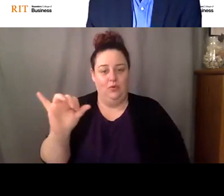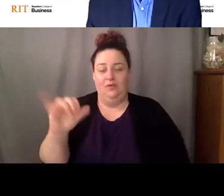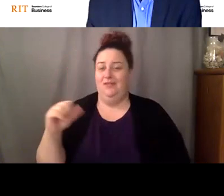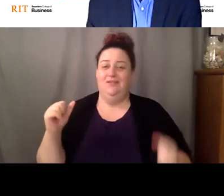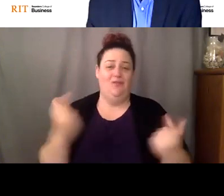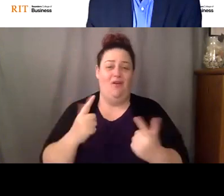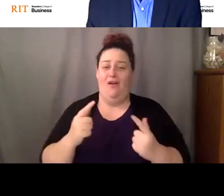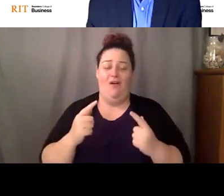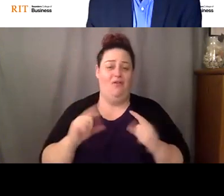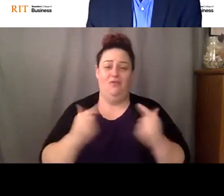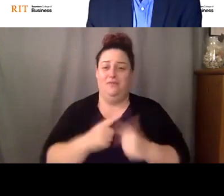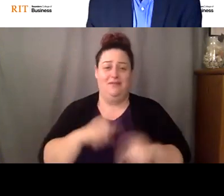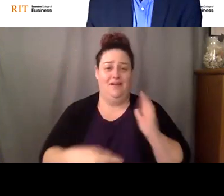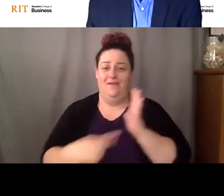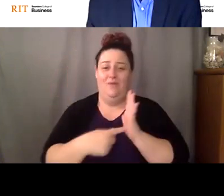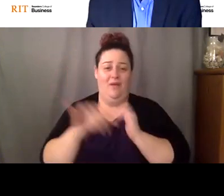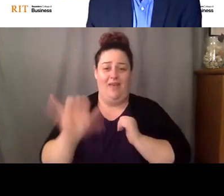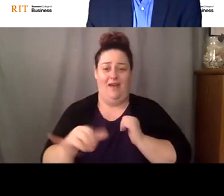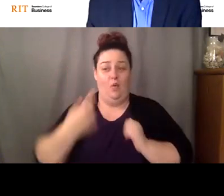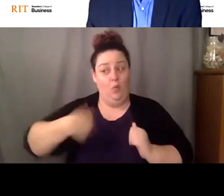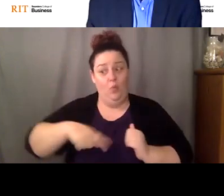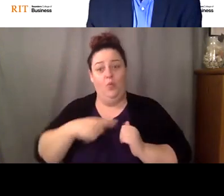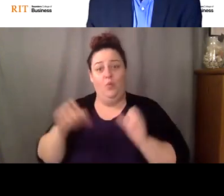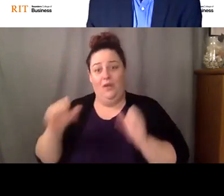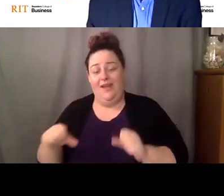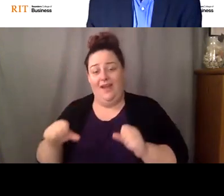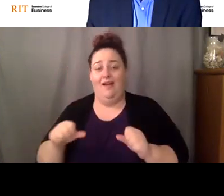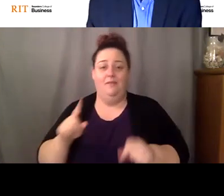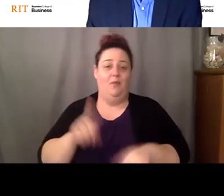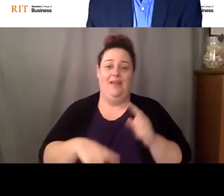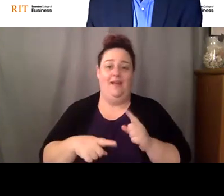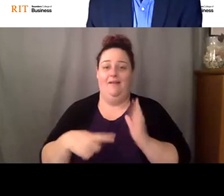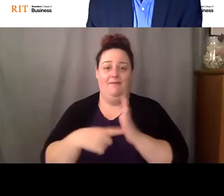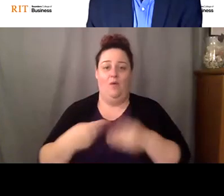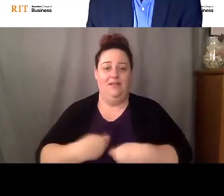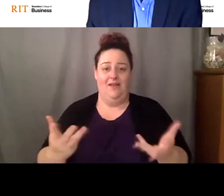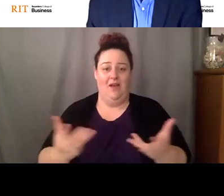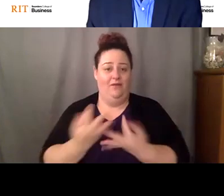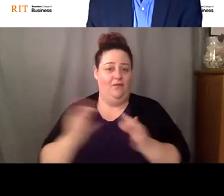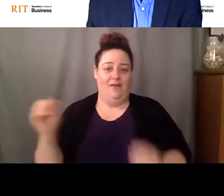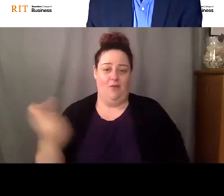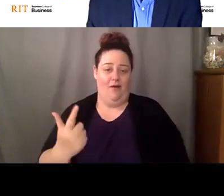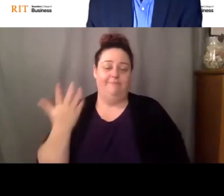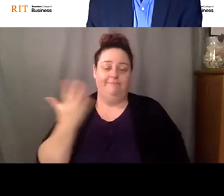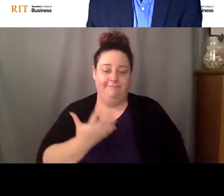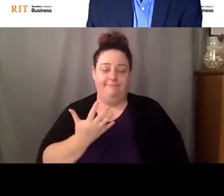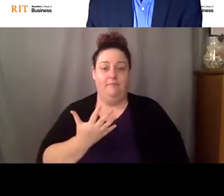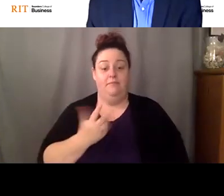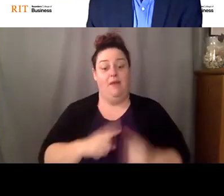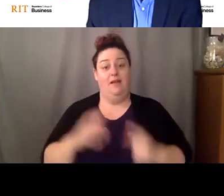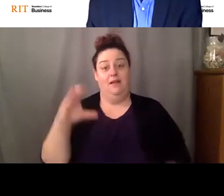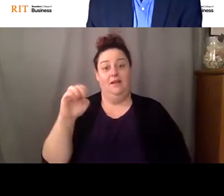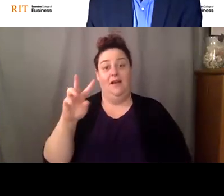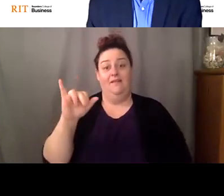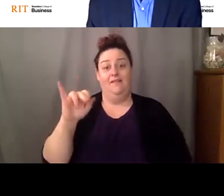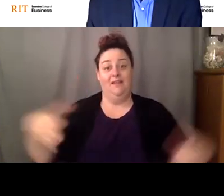afford this price point, and we can't afford to underwrite it for, you know, for all groups. So, you know, but convene with confidence is a way to